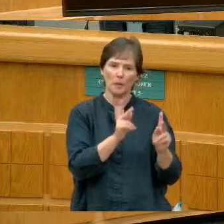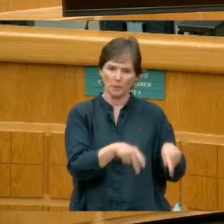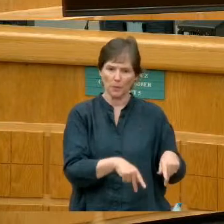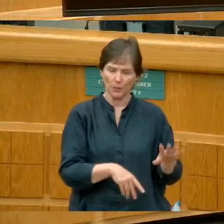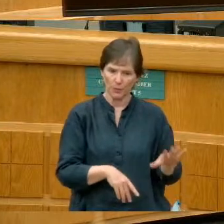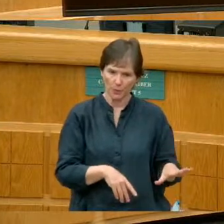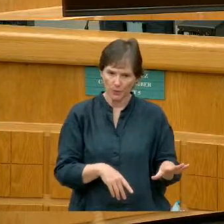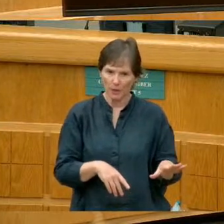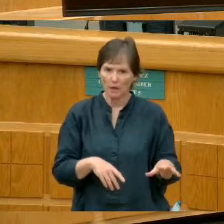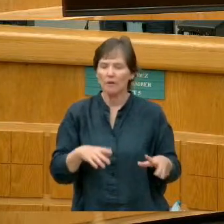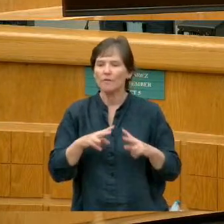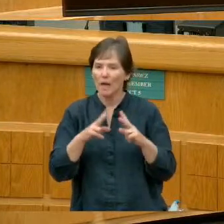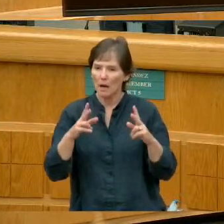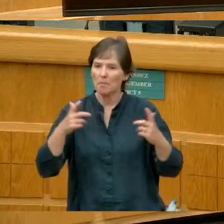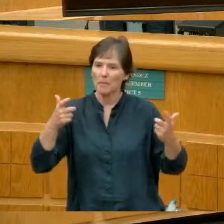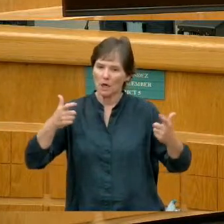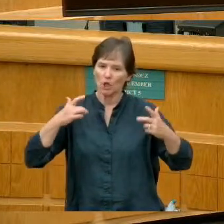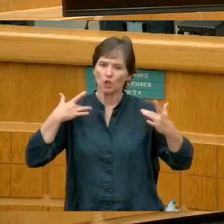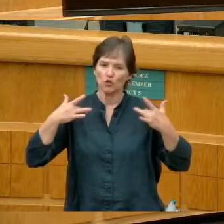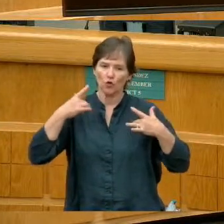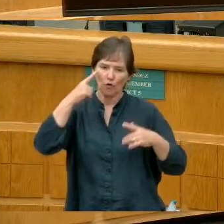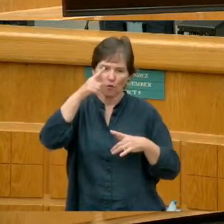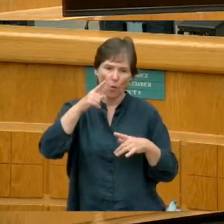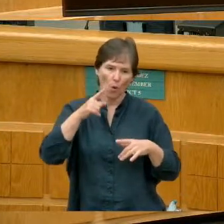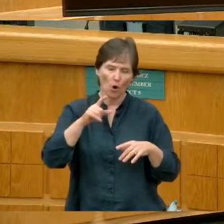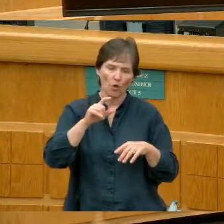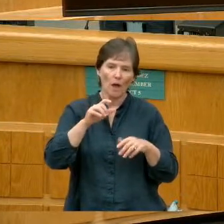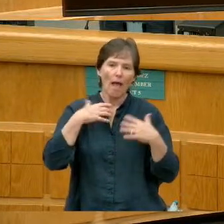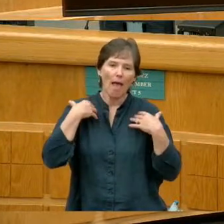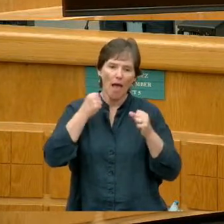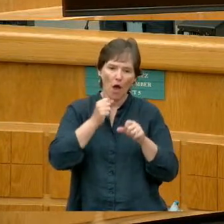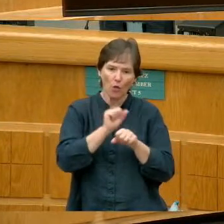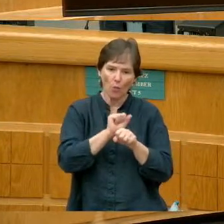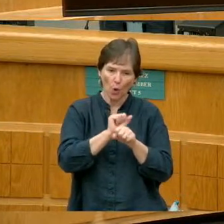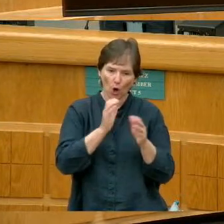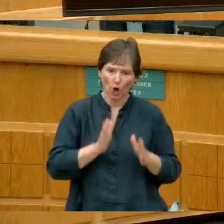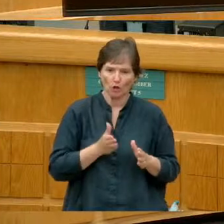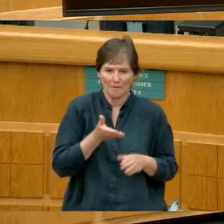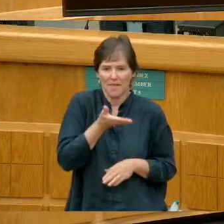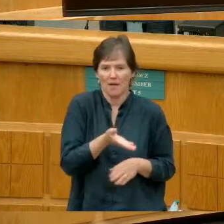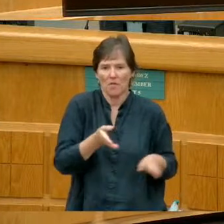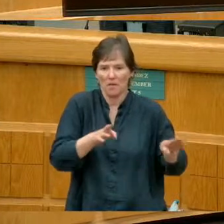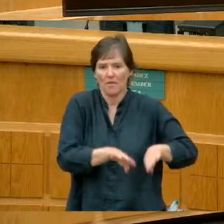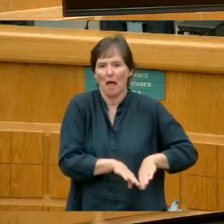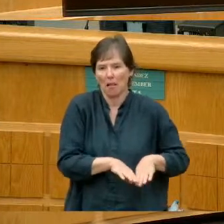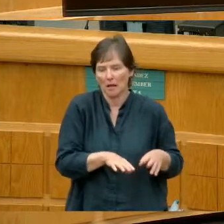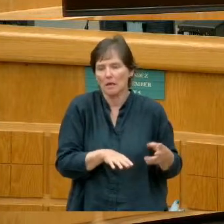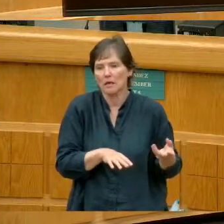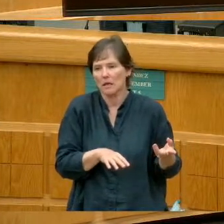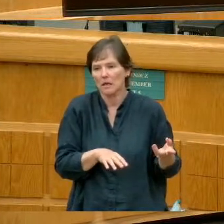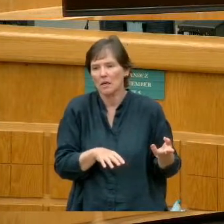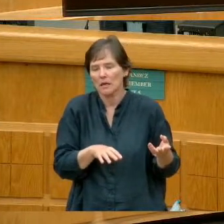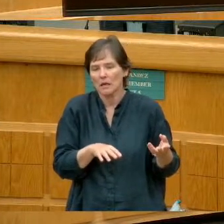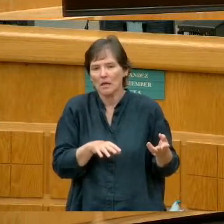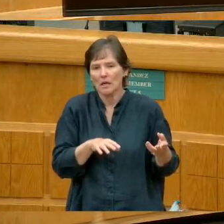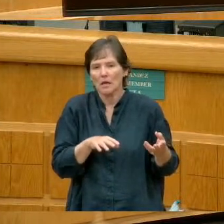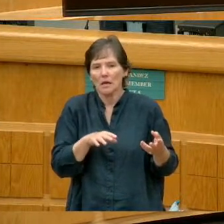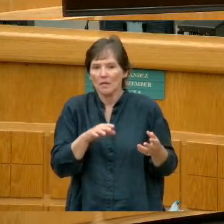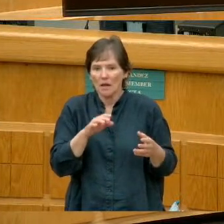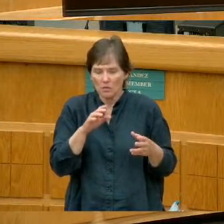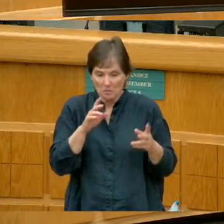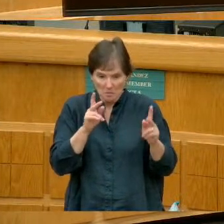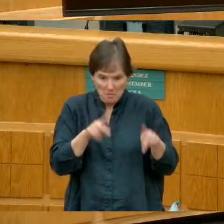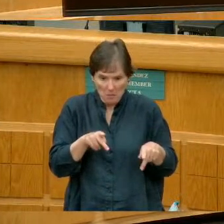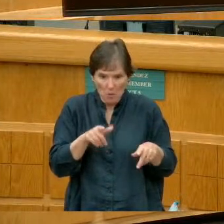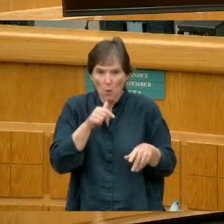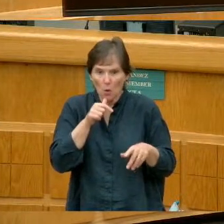our co-workers down there, Dr. Olivares, as well as Esmer, because, these individuals are fighting very hard